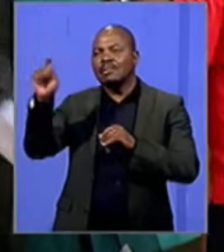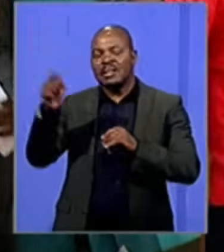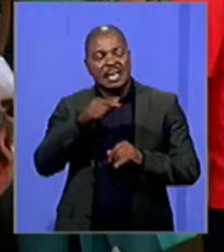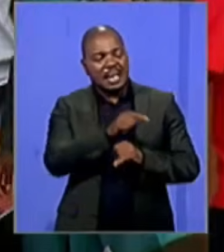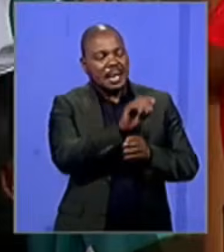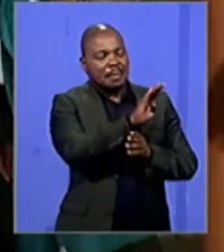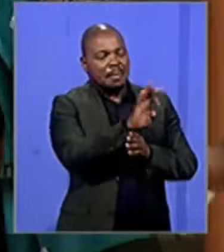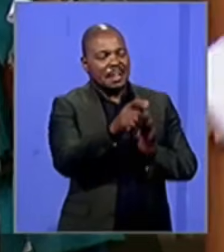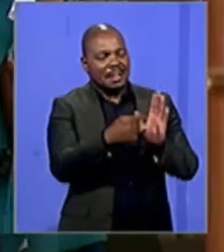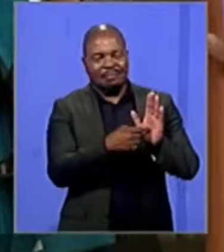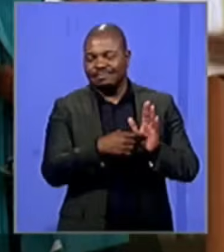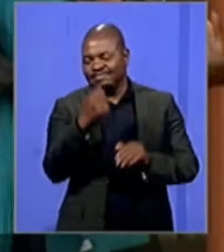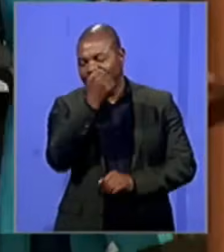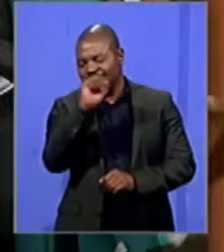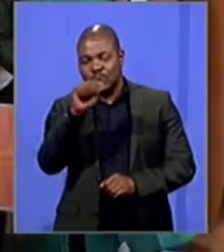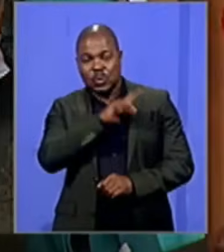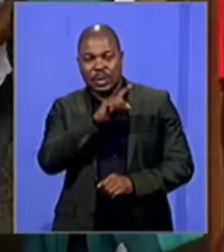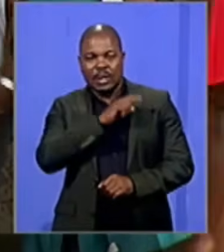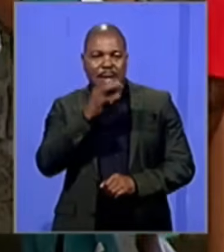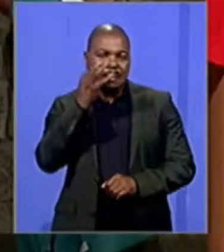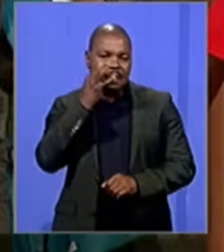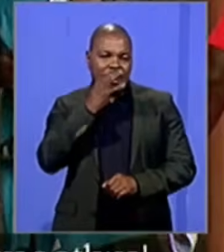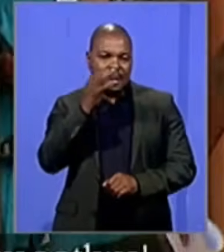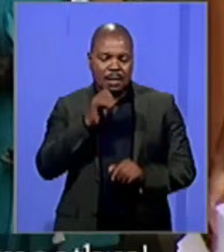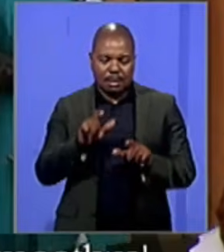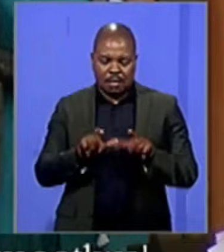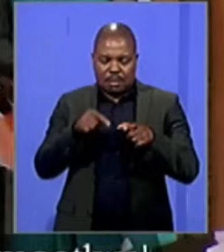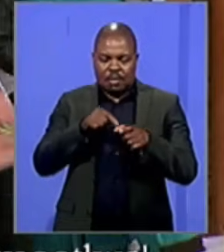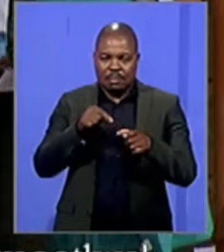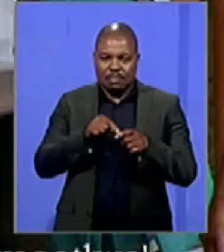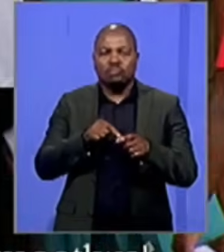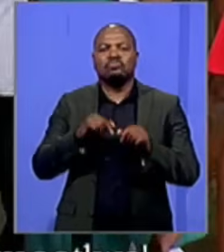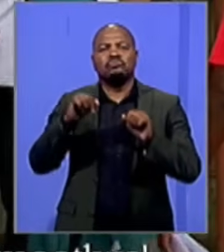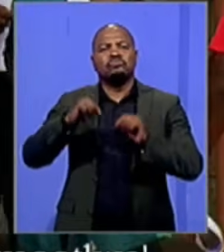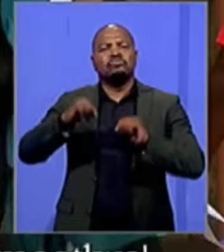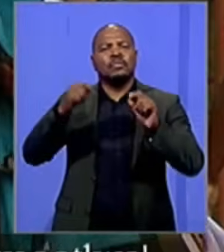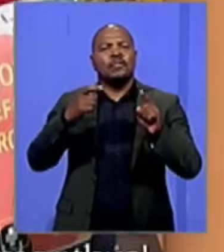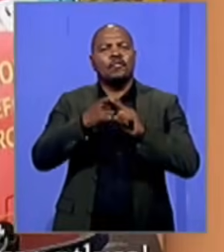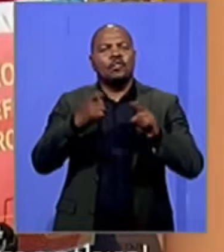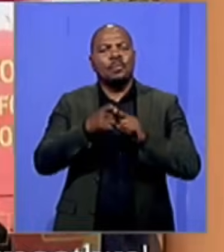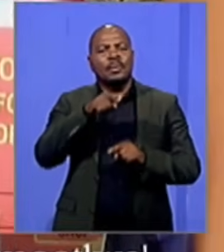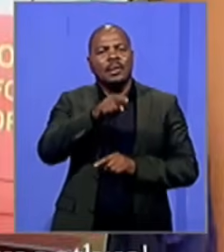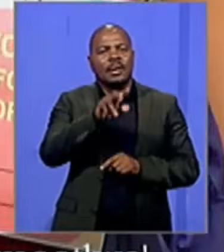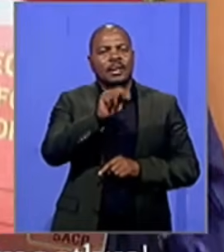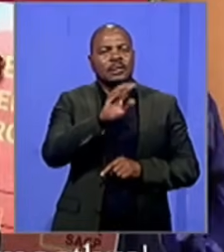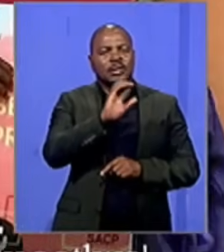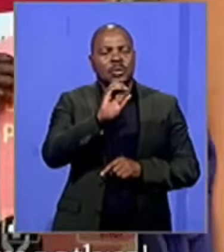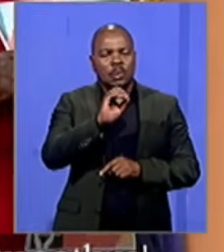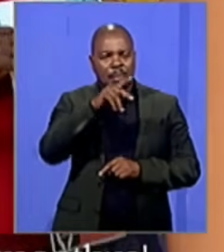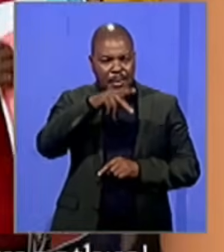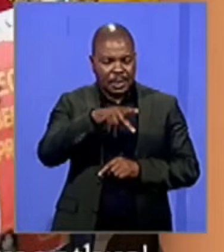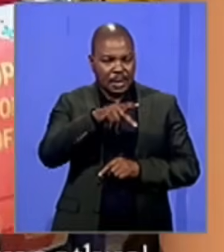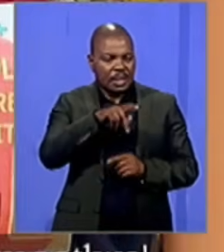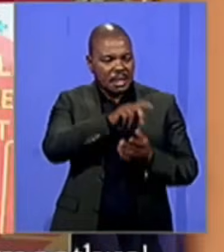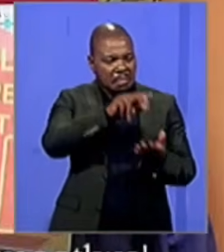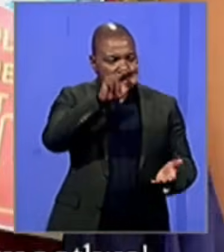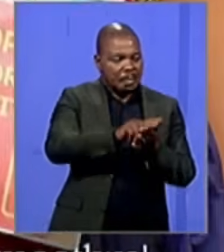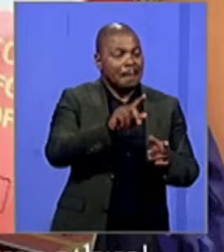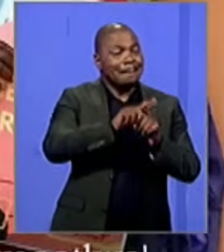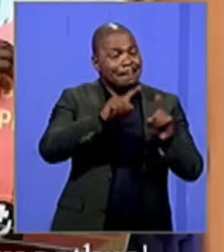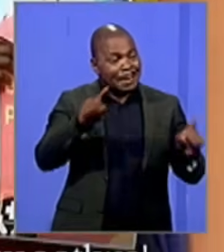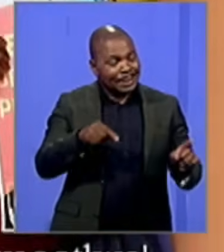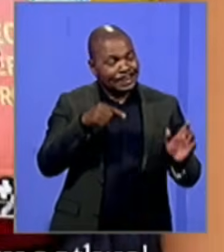wo ba bolela gore o dumeletšwe ke komiti e kgethilwego ka go lekgotla la bosetšhaba la diprofense ntle le go ela